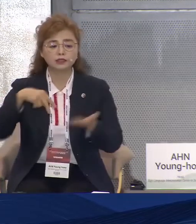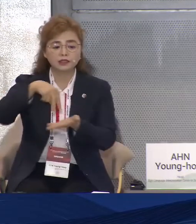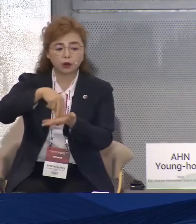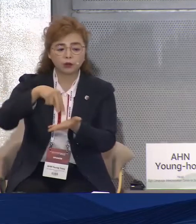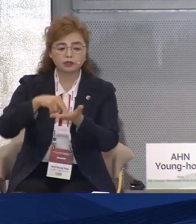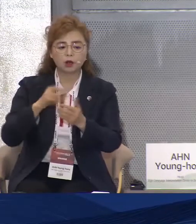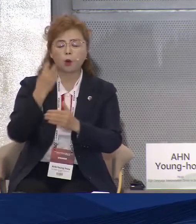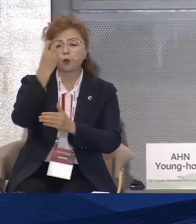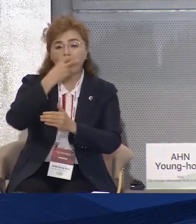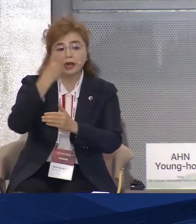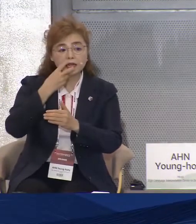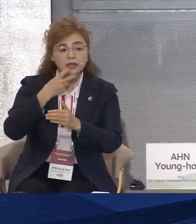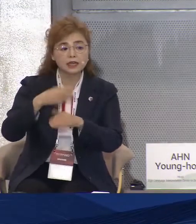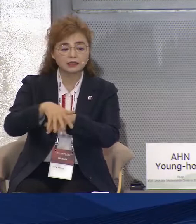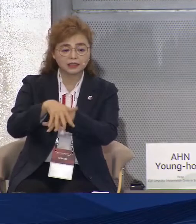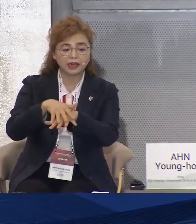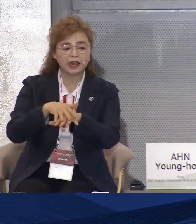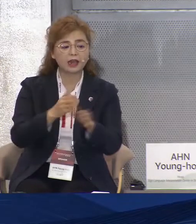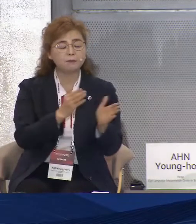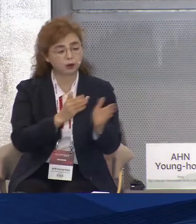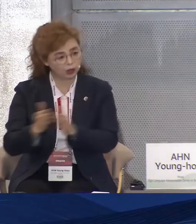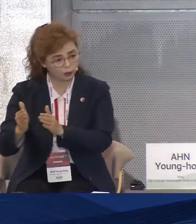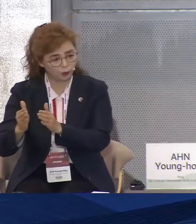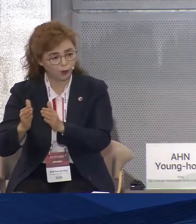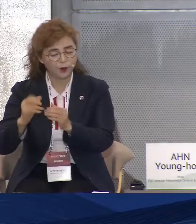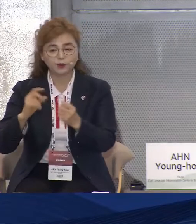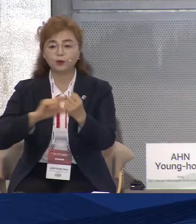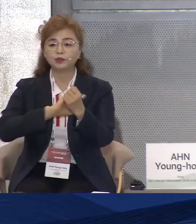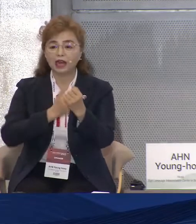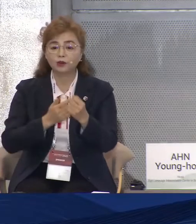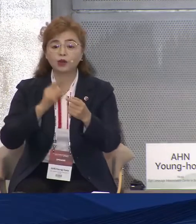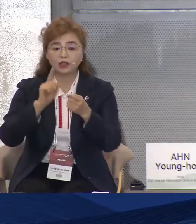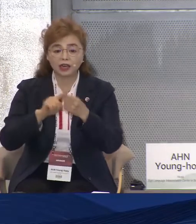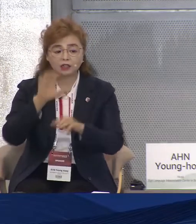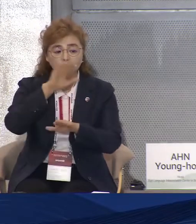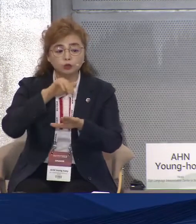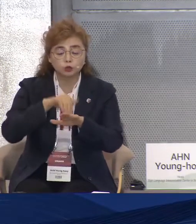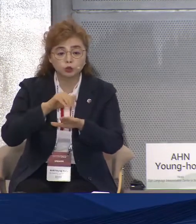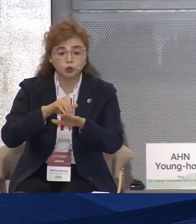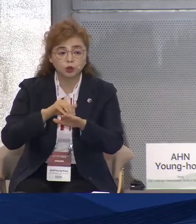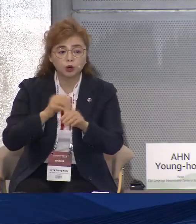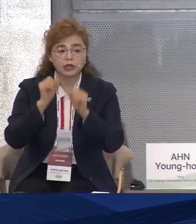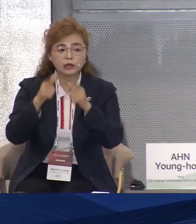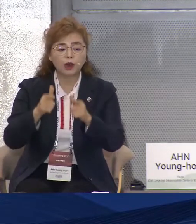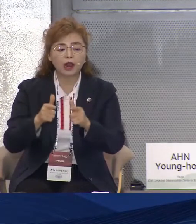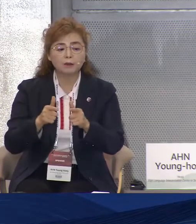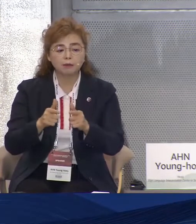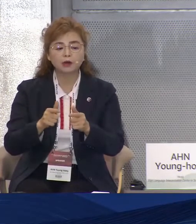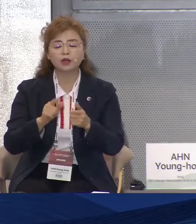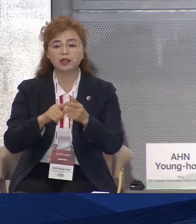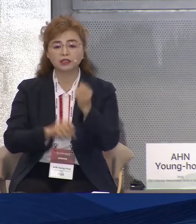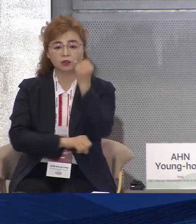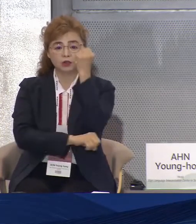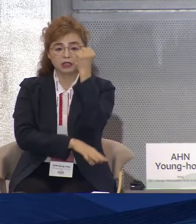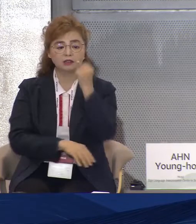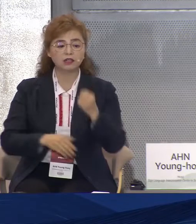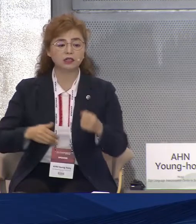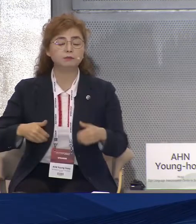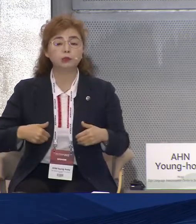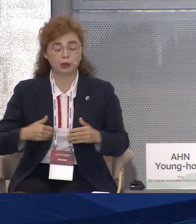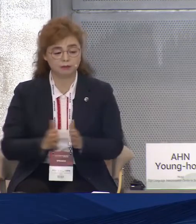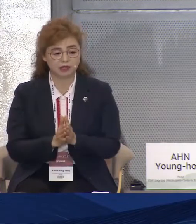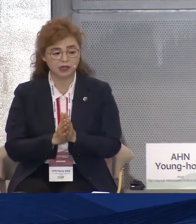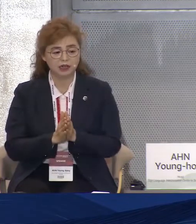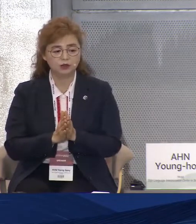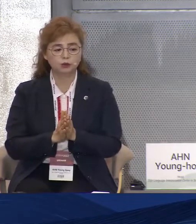And again, this will serve as the basis for establishing a government-level management system, providing opportunities for qualification training for